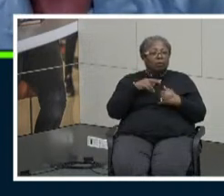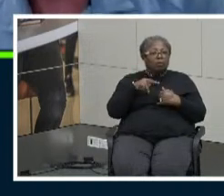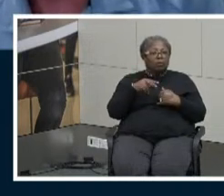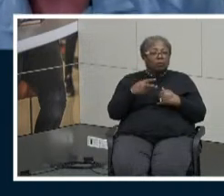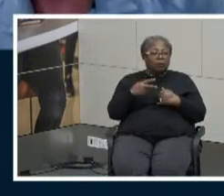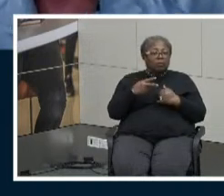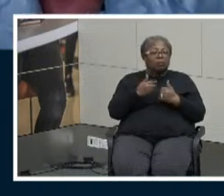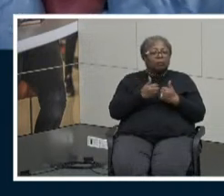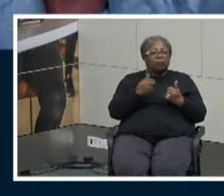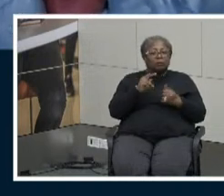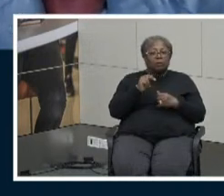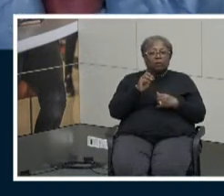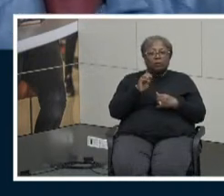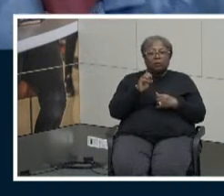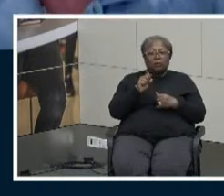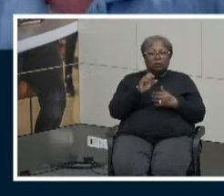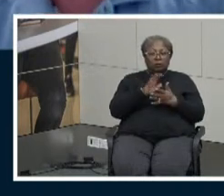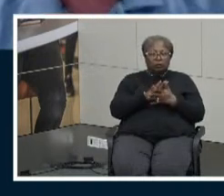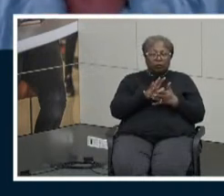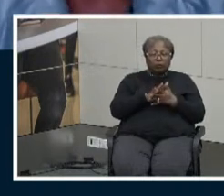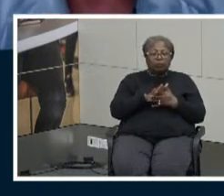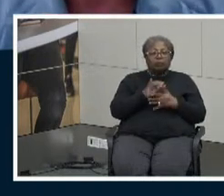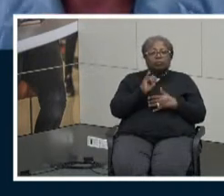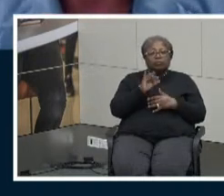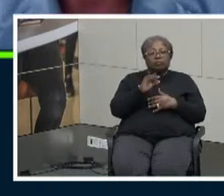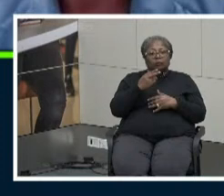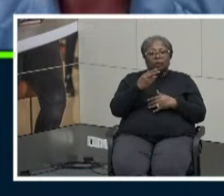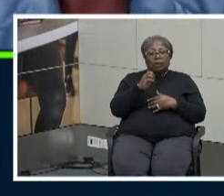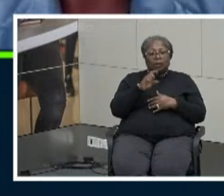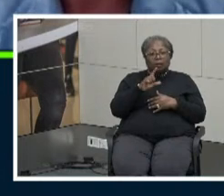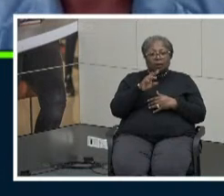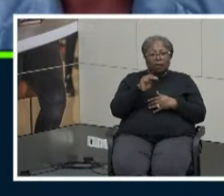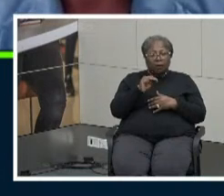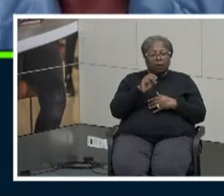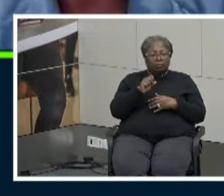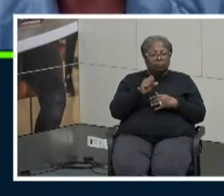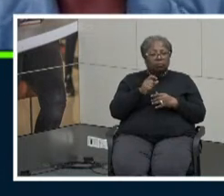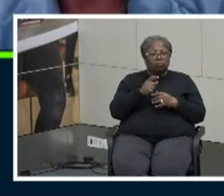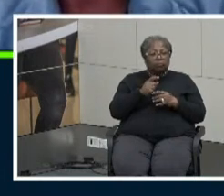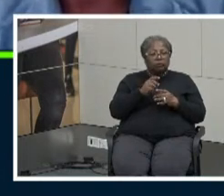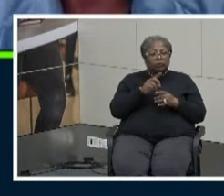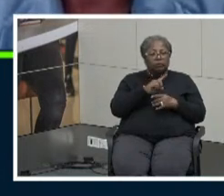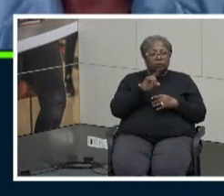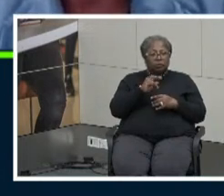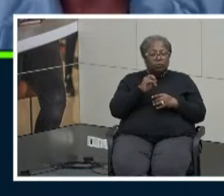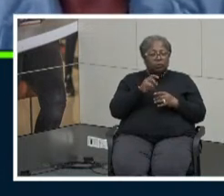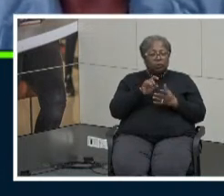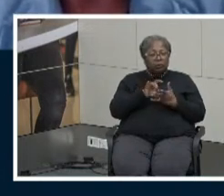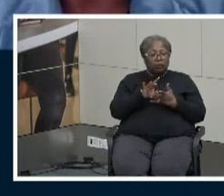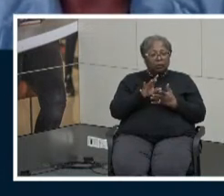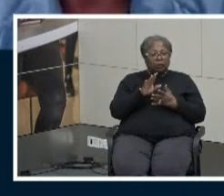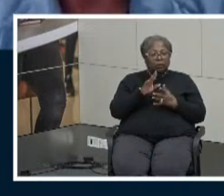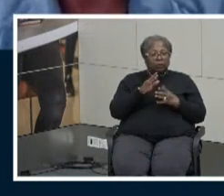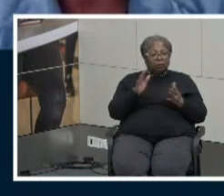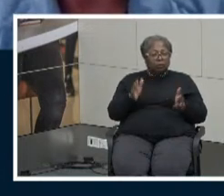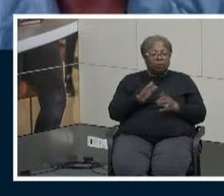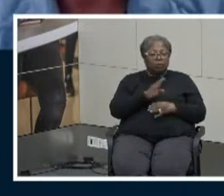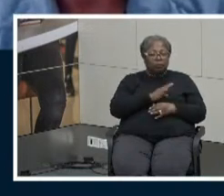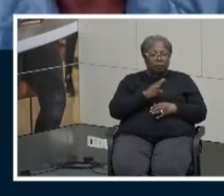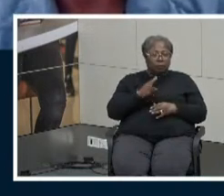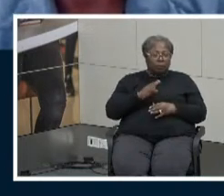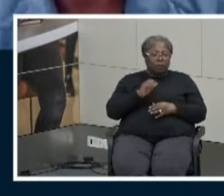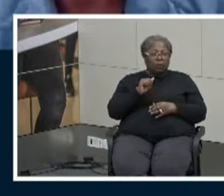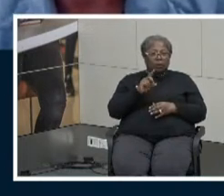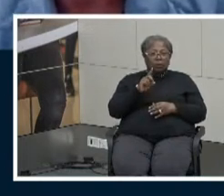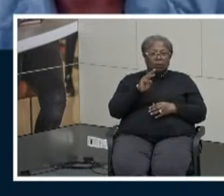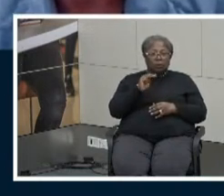unique School however if the helm attendance zone is to be eliminated I encourage the board and administration to manage transition